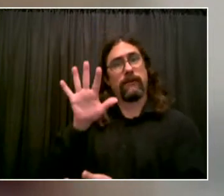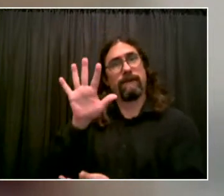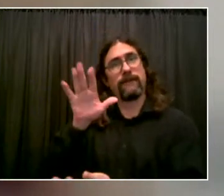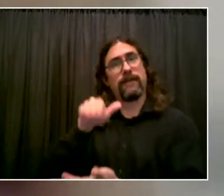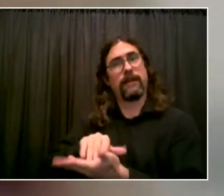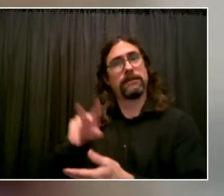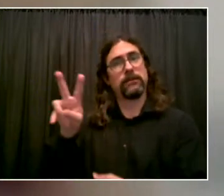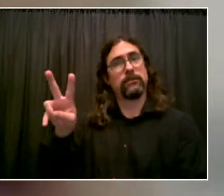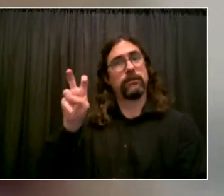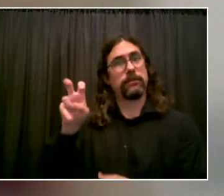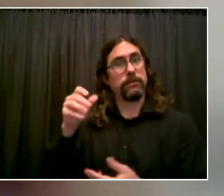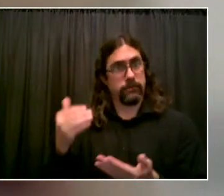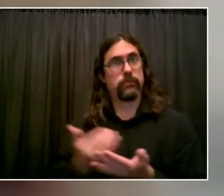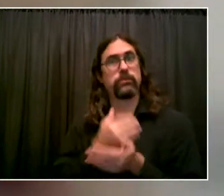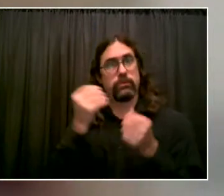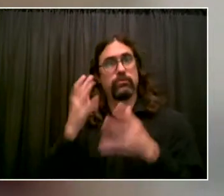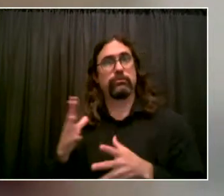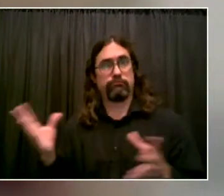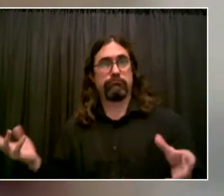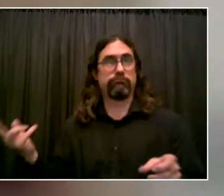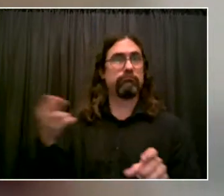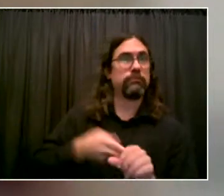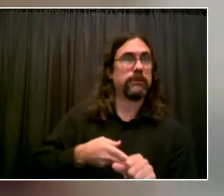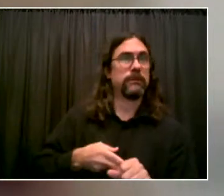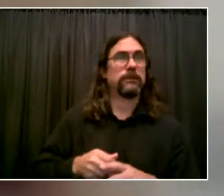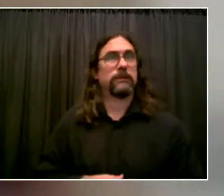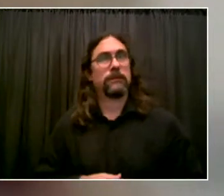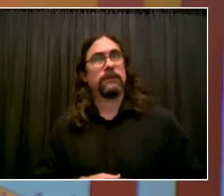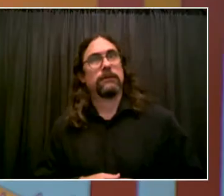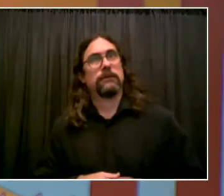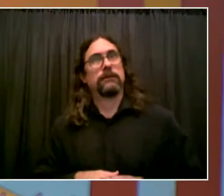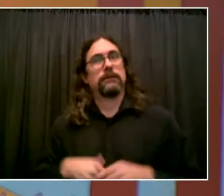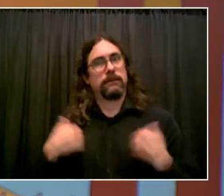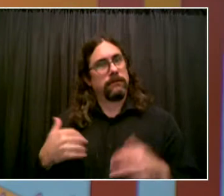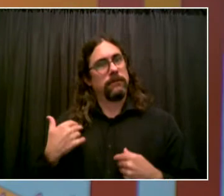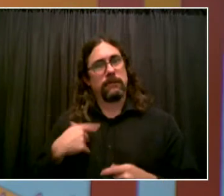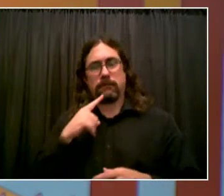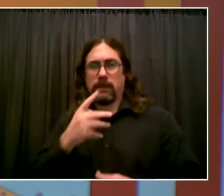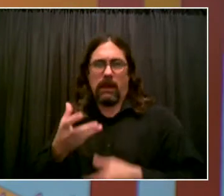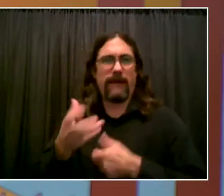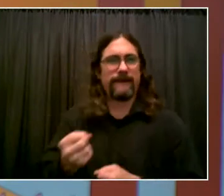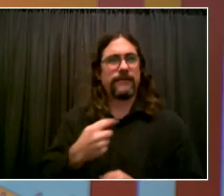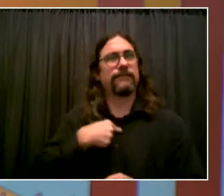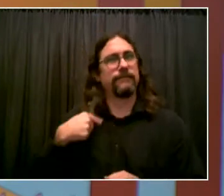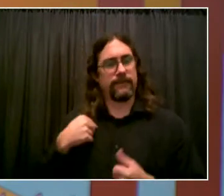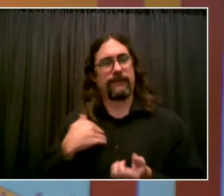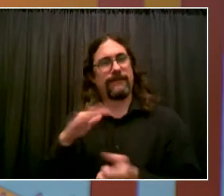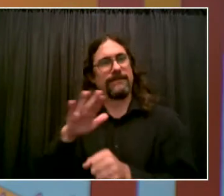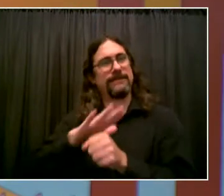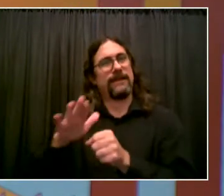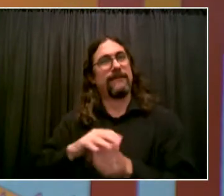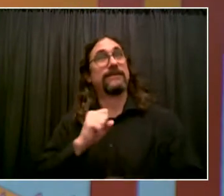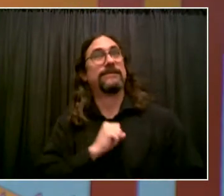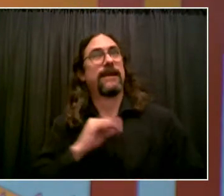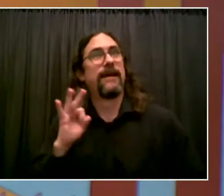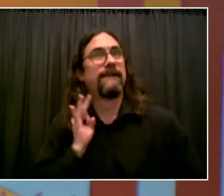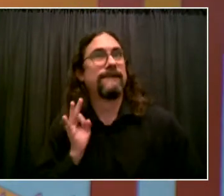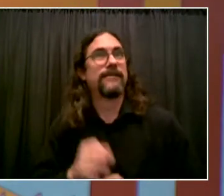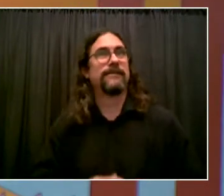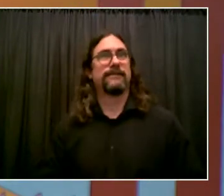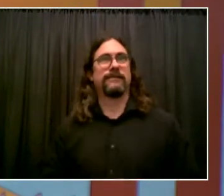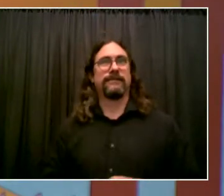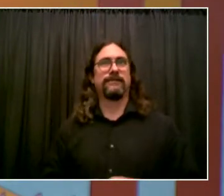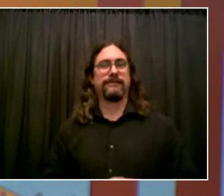that we will be staffed. Thank you very much. And everybody, look, as we begin this week in Queens, which is